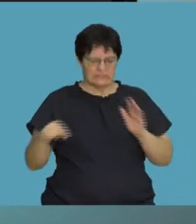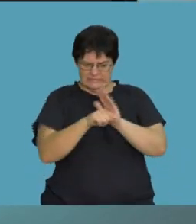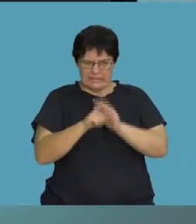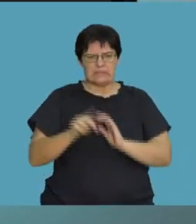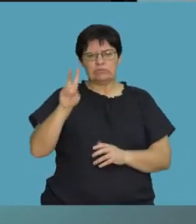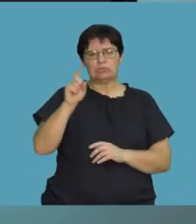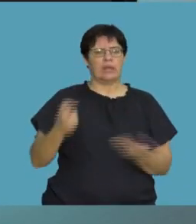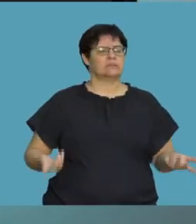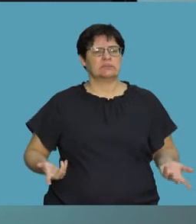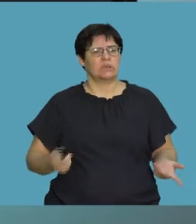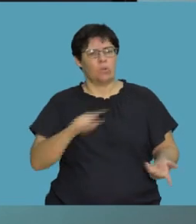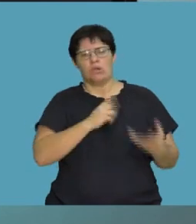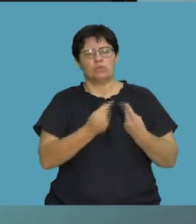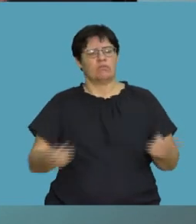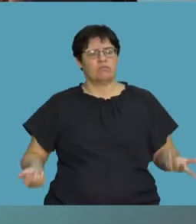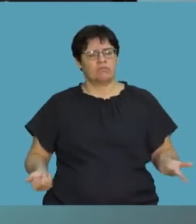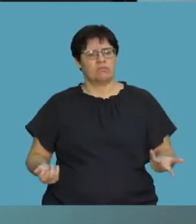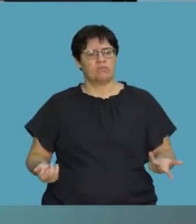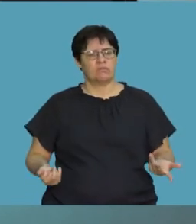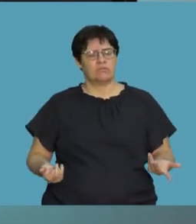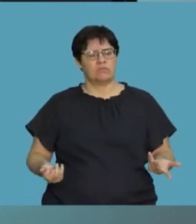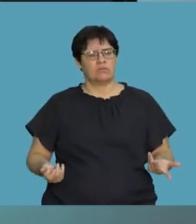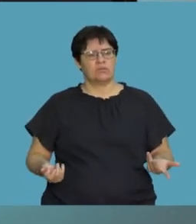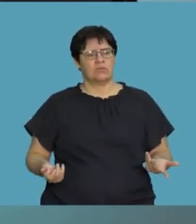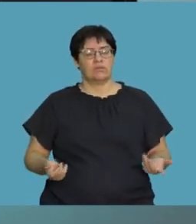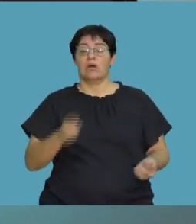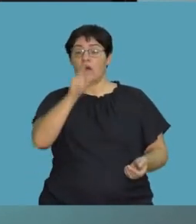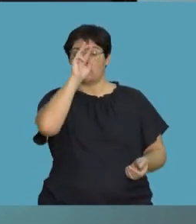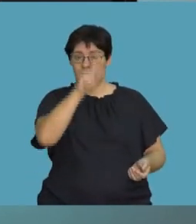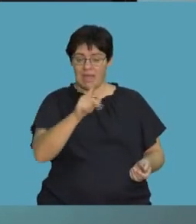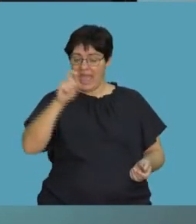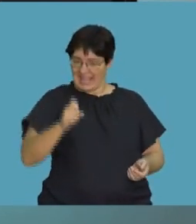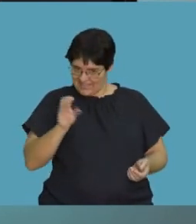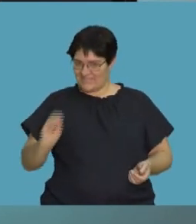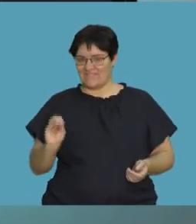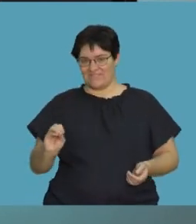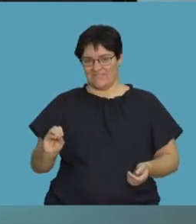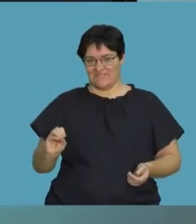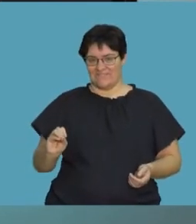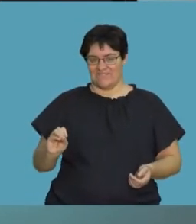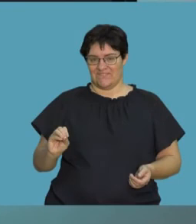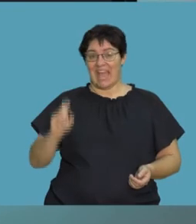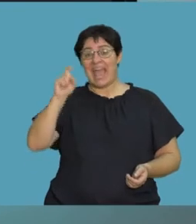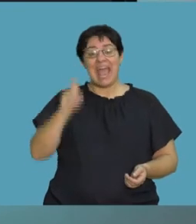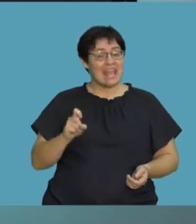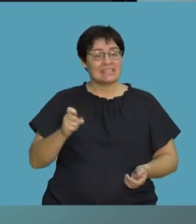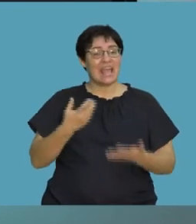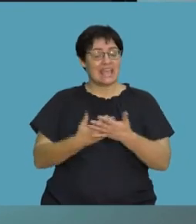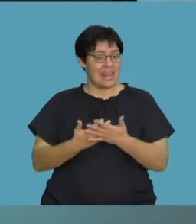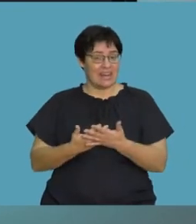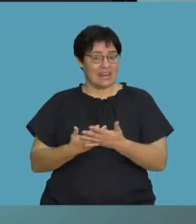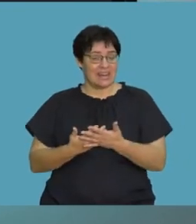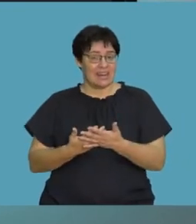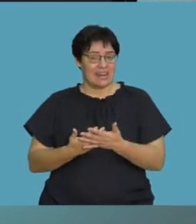it's negative 2x. Why are we solving? Because we must just say no solution. Remember, it has an x. It means x can be